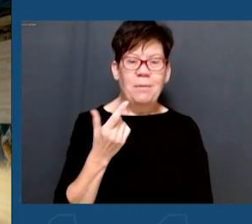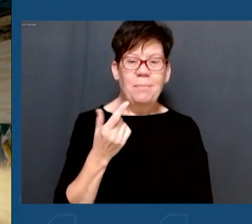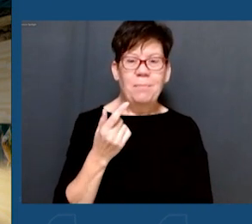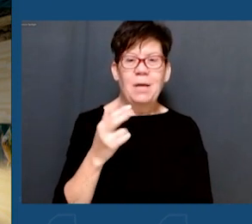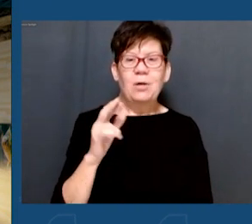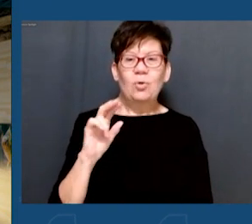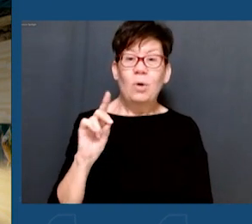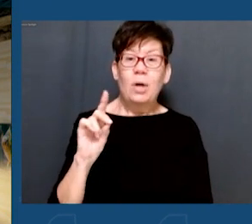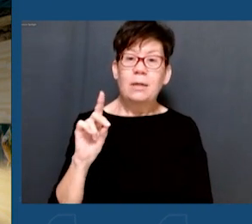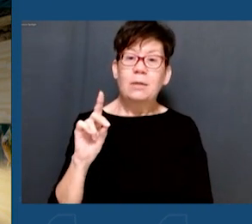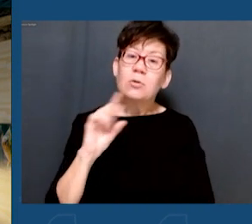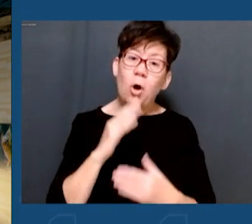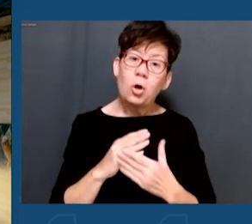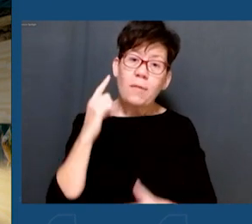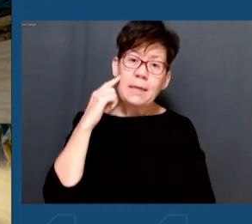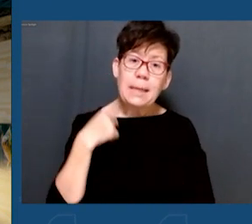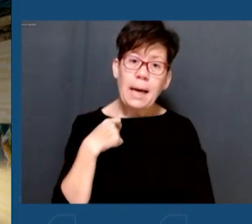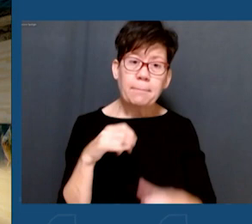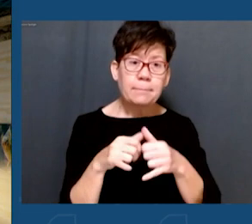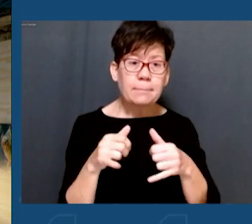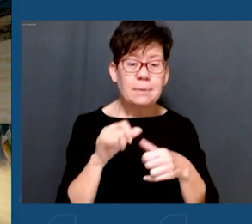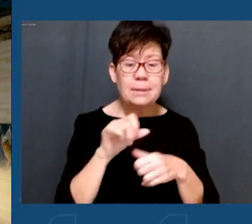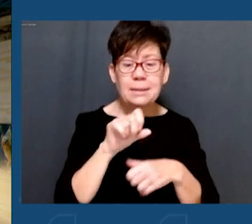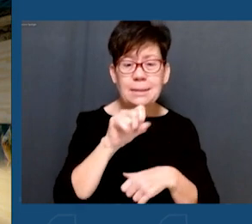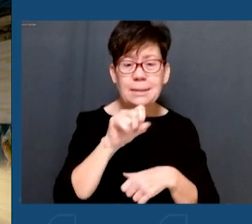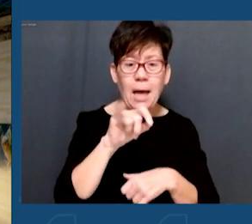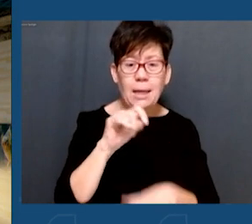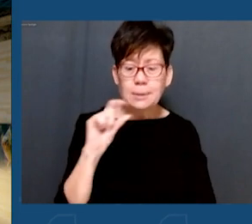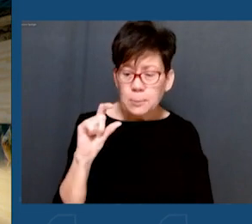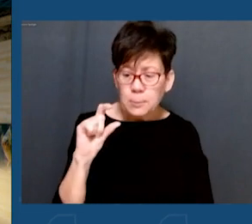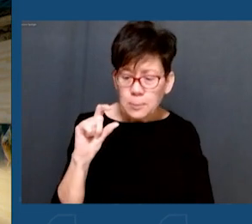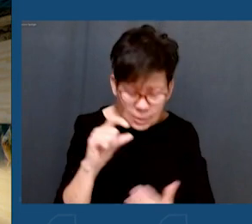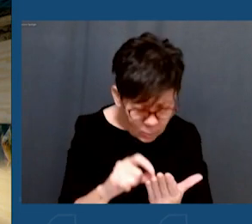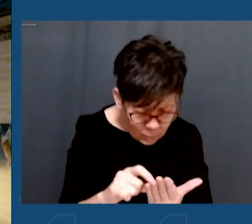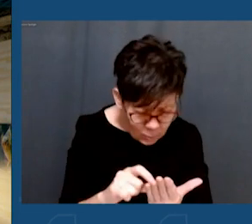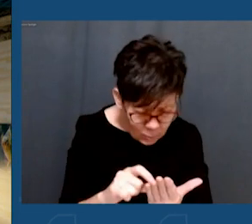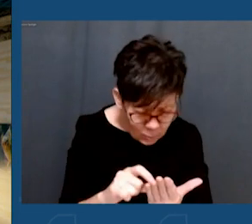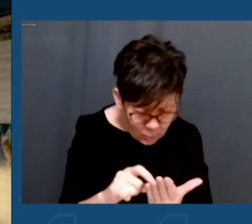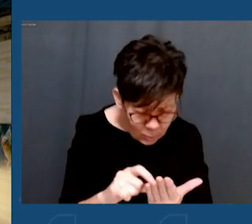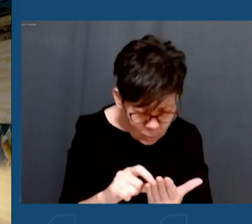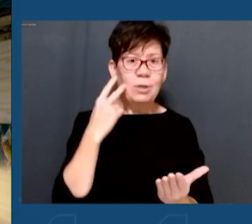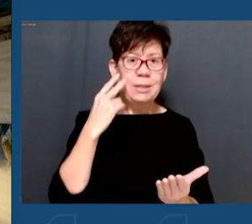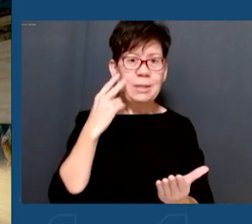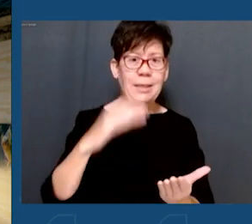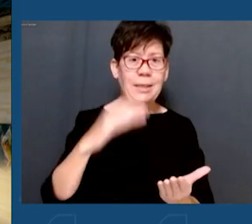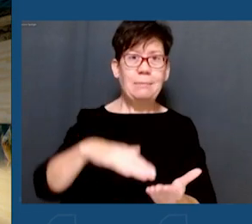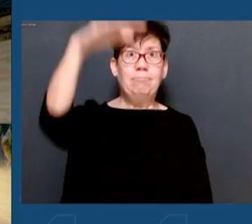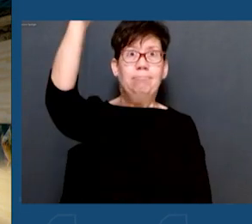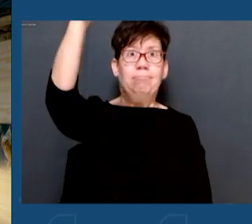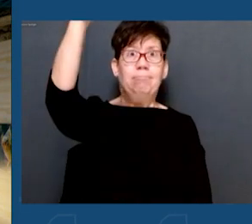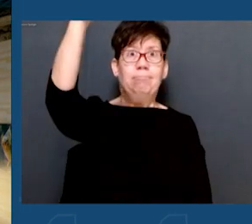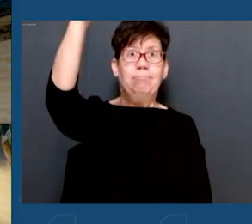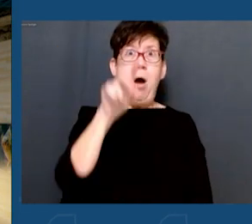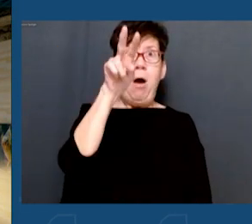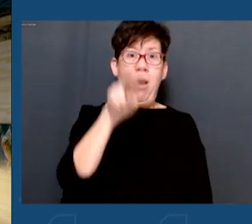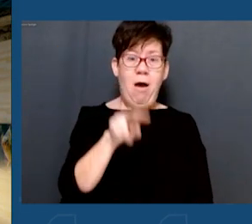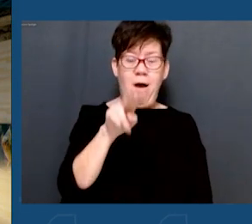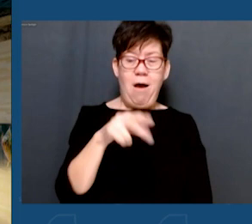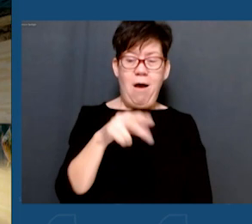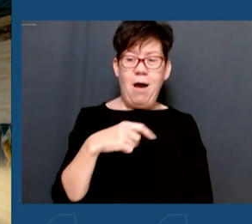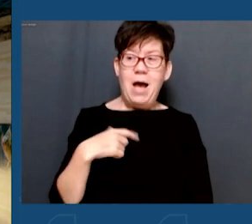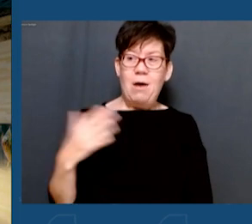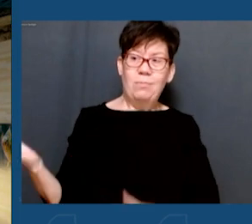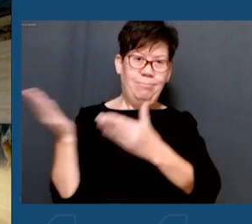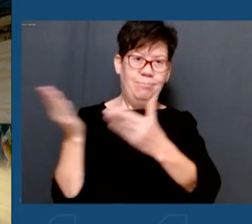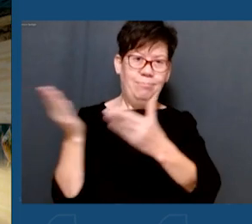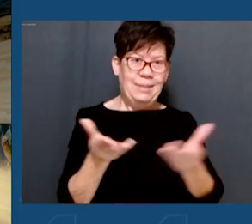see her when I FaceTime on my phone. So she's going to see a bigger grandma someday, and I'm going to bring her right here and let her know how incredible this place is.